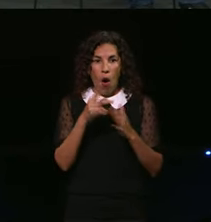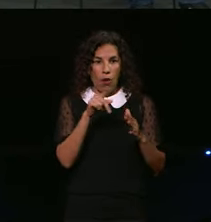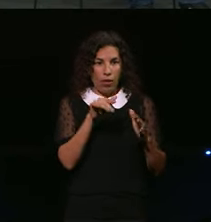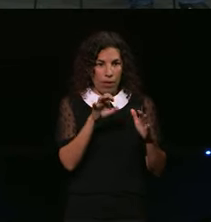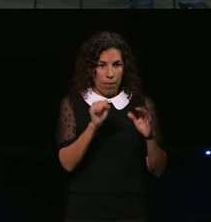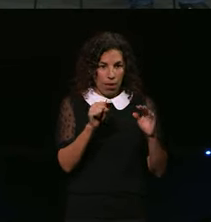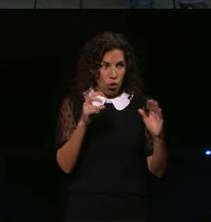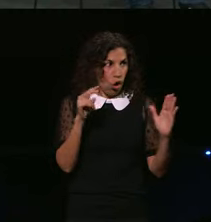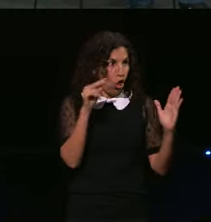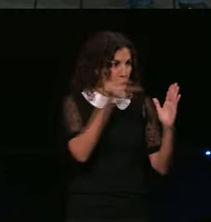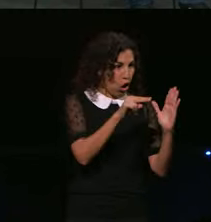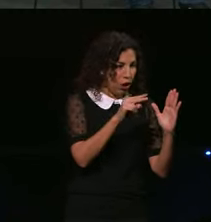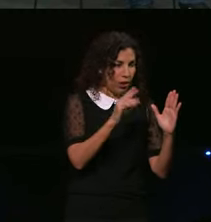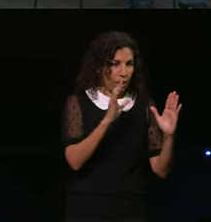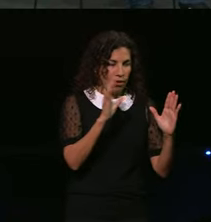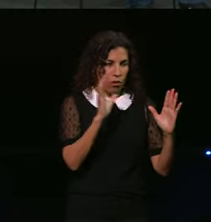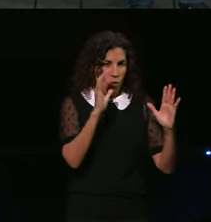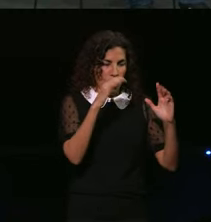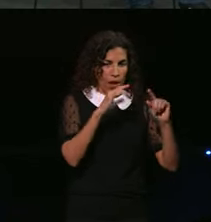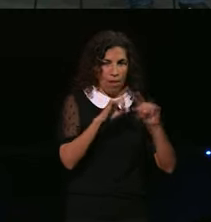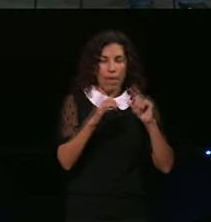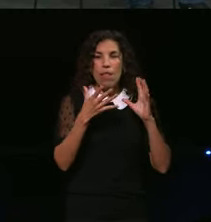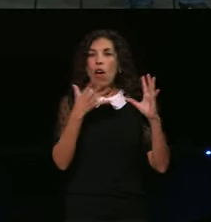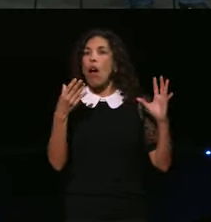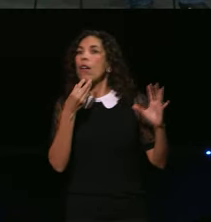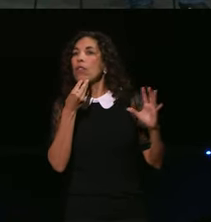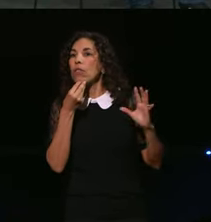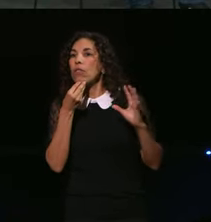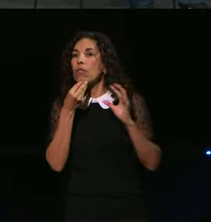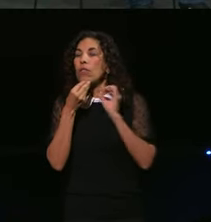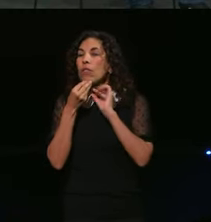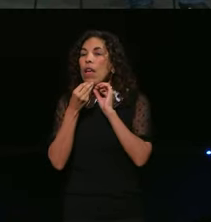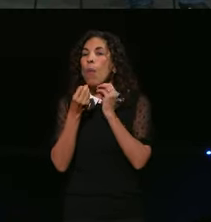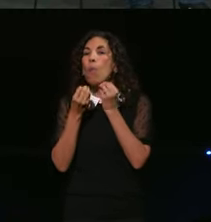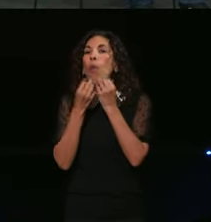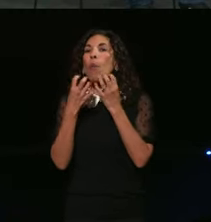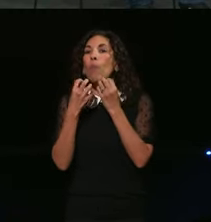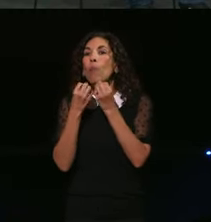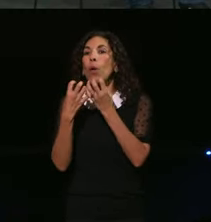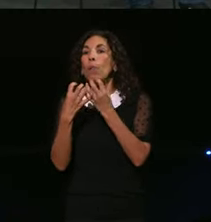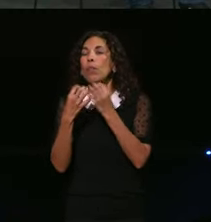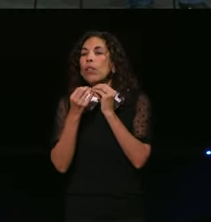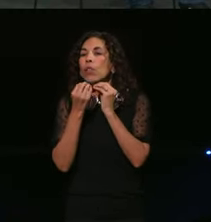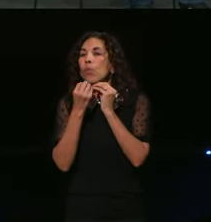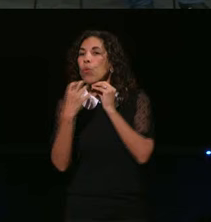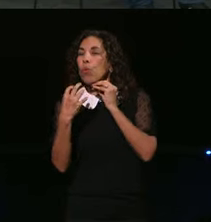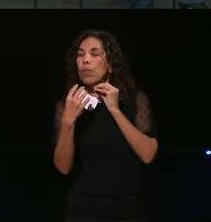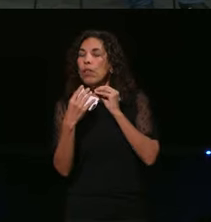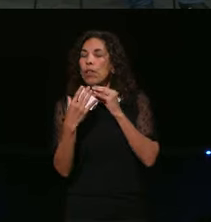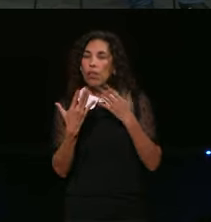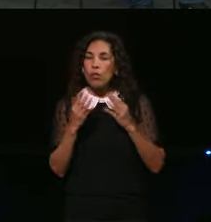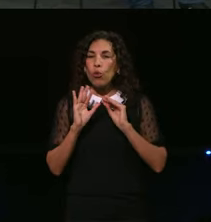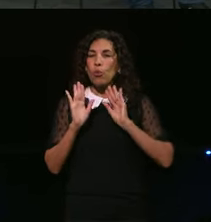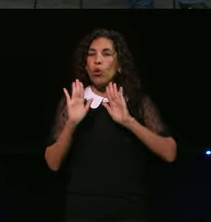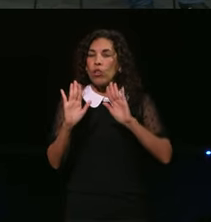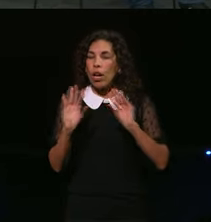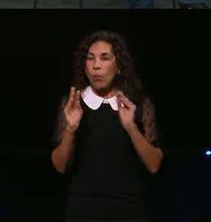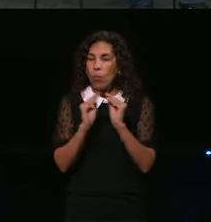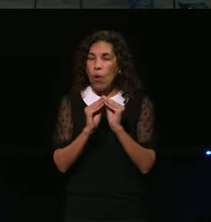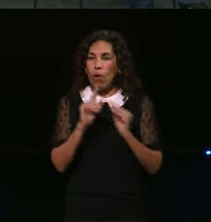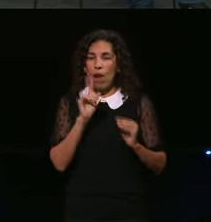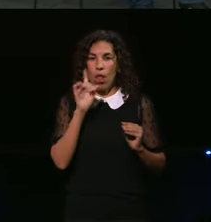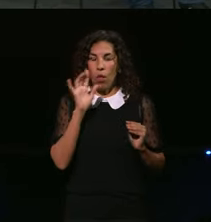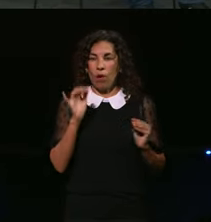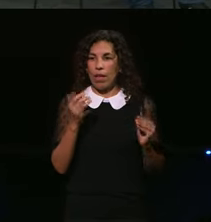when you look at them downstairs, and quite a large chin, which actually had two plumpers underneath it to try and push it out even more.